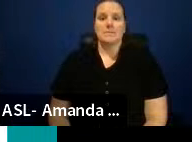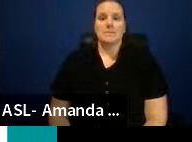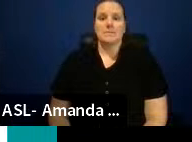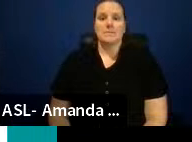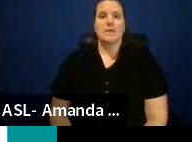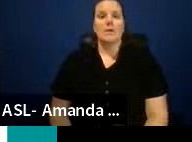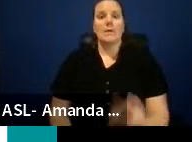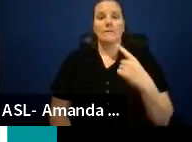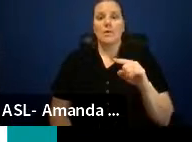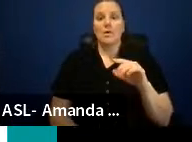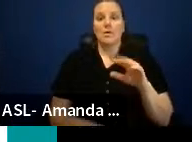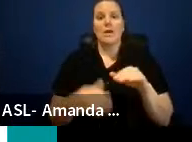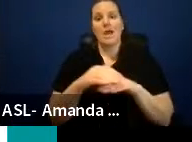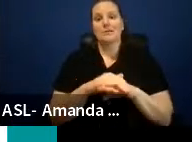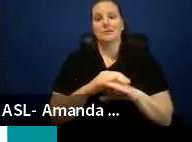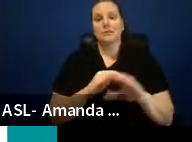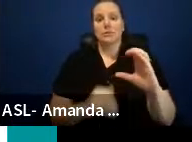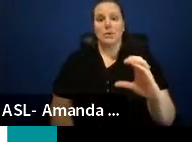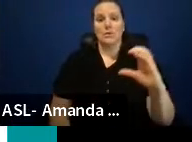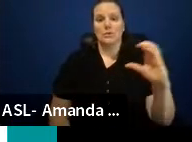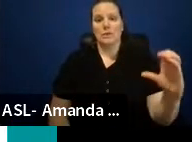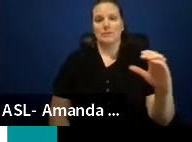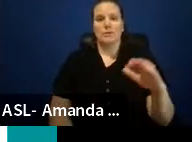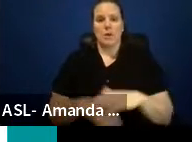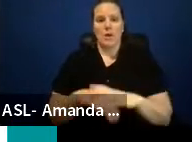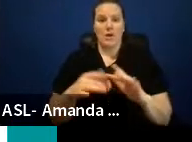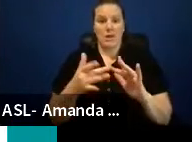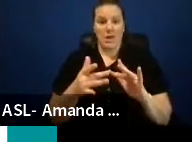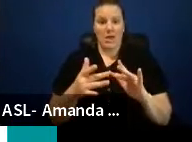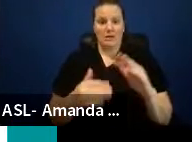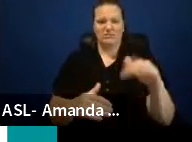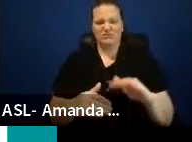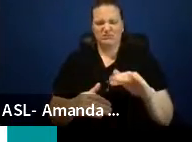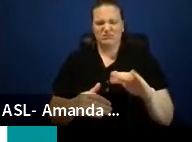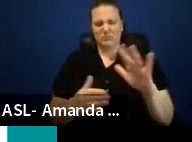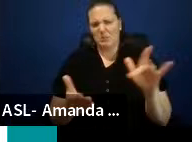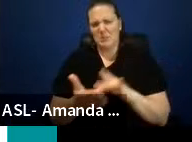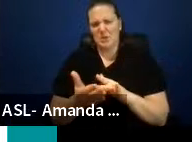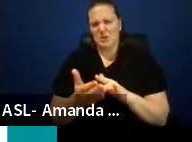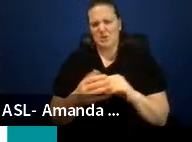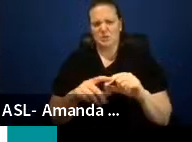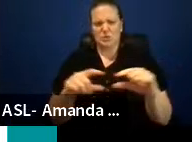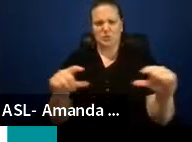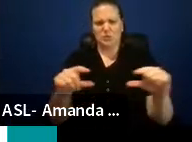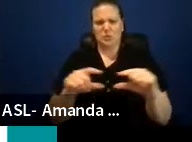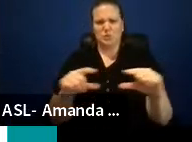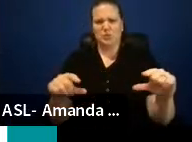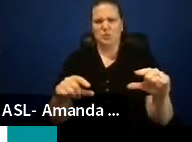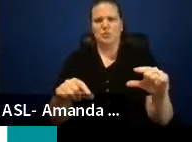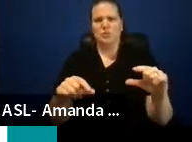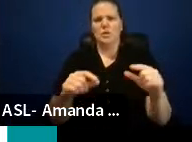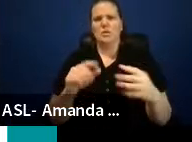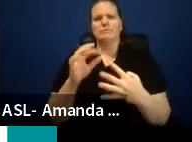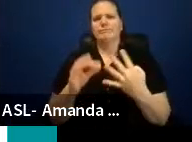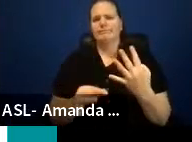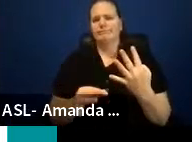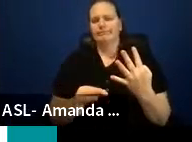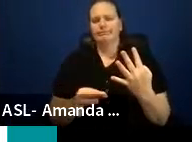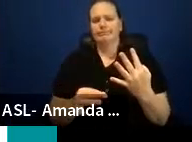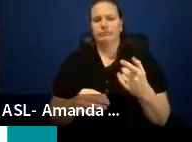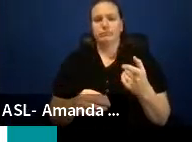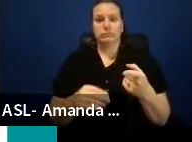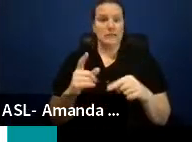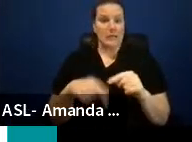So to access closed captions virtually, at the bottom middle of your screen, you should see a menu of options. If you can't